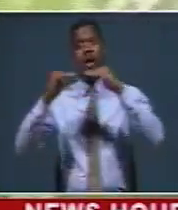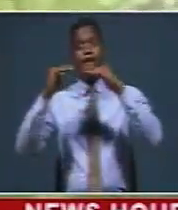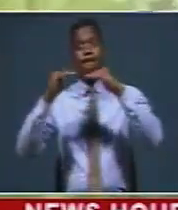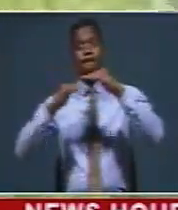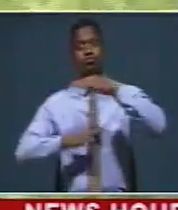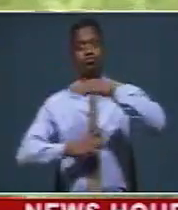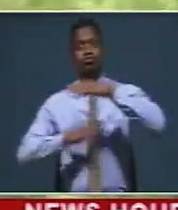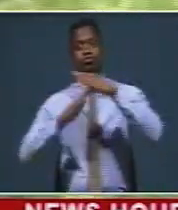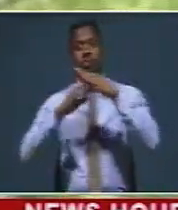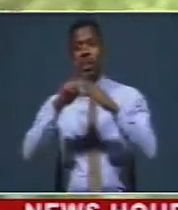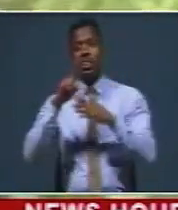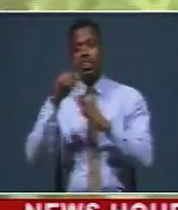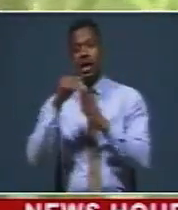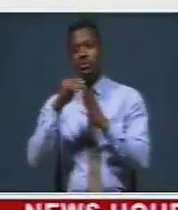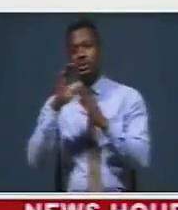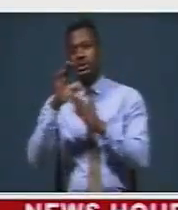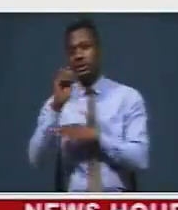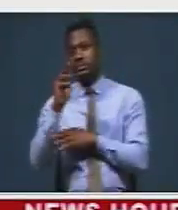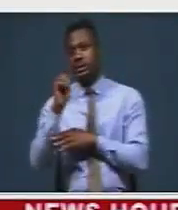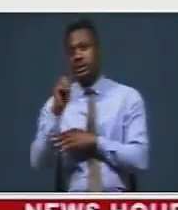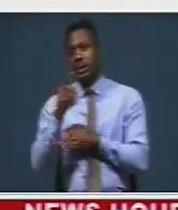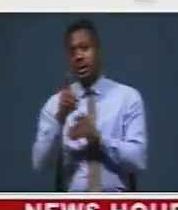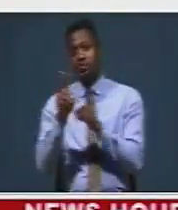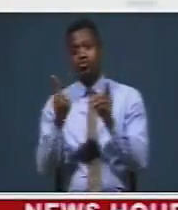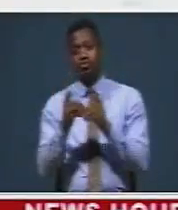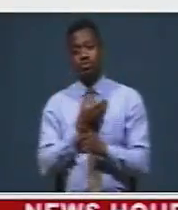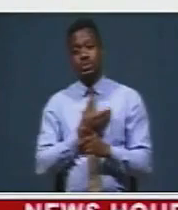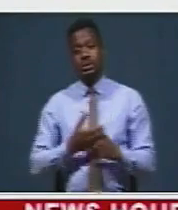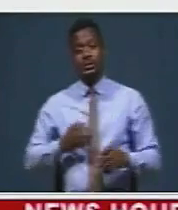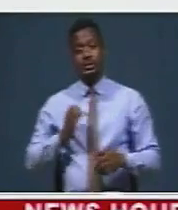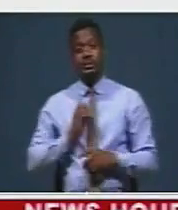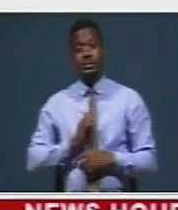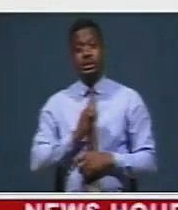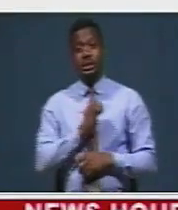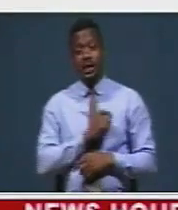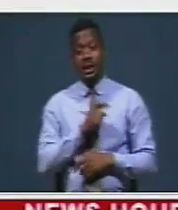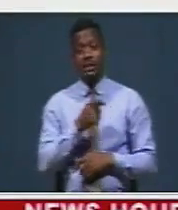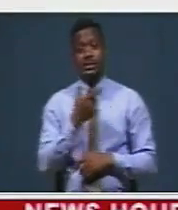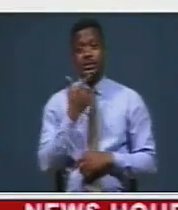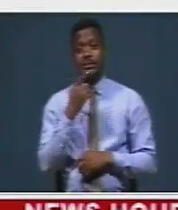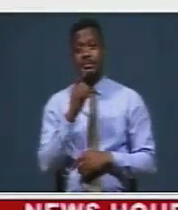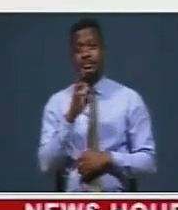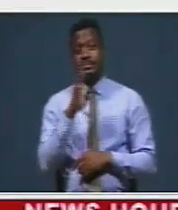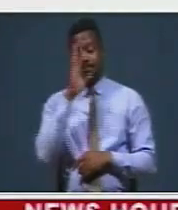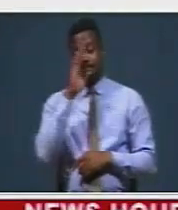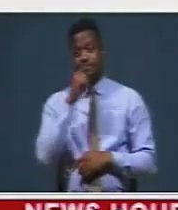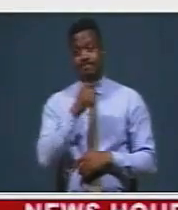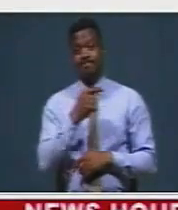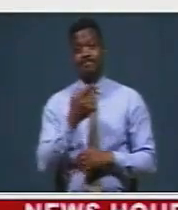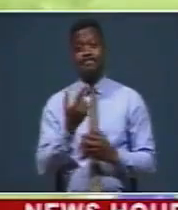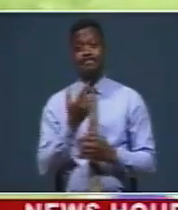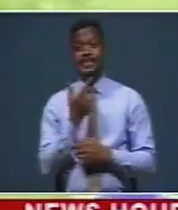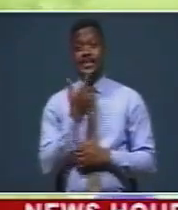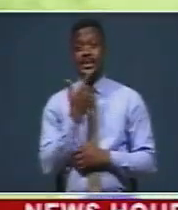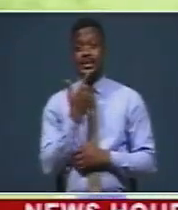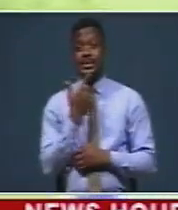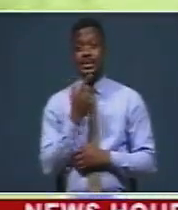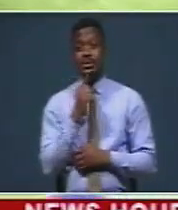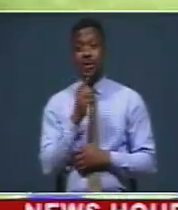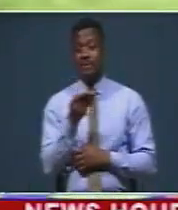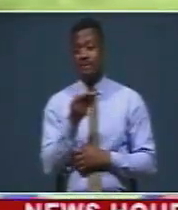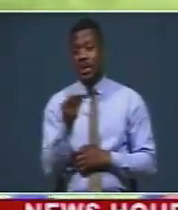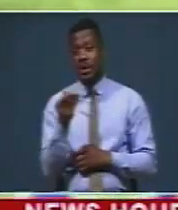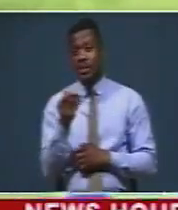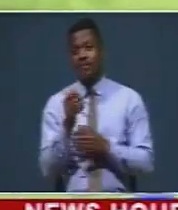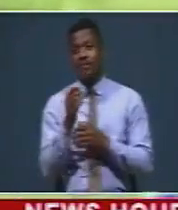over 1,000 centimeters. The district chief executive for Talensi is Dr. Christopher Boatbill. A few of